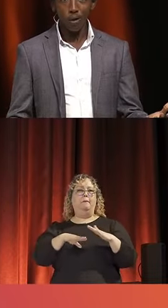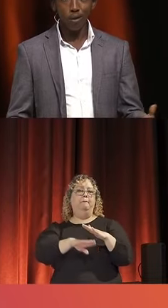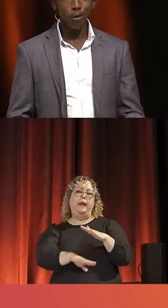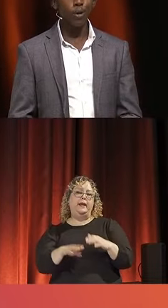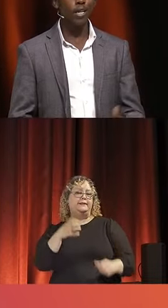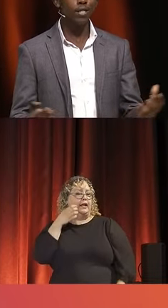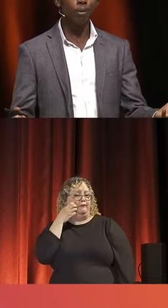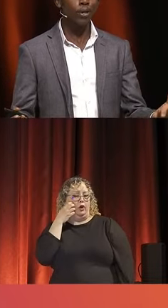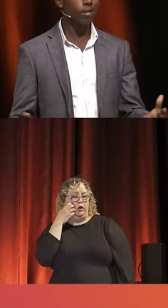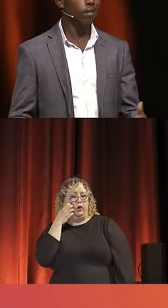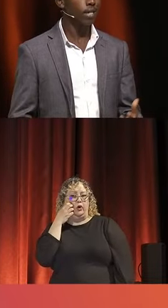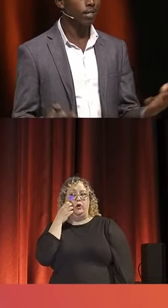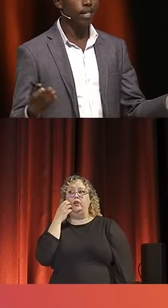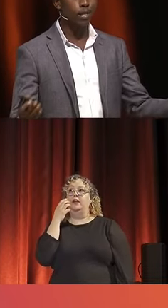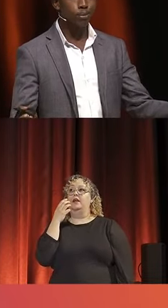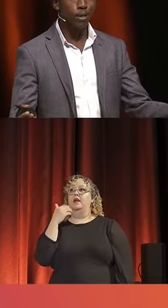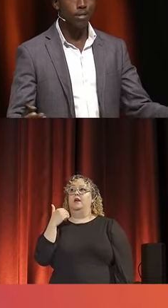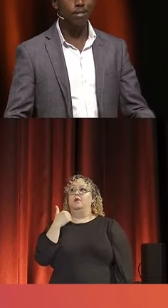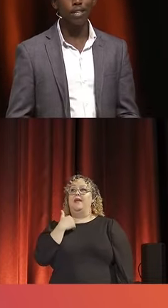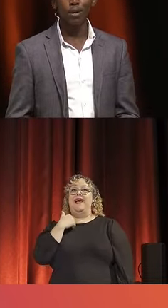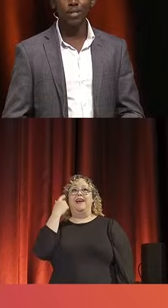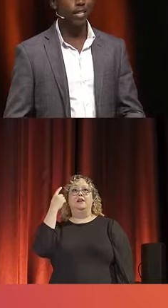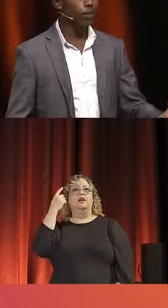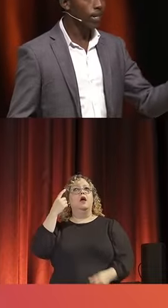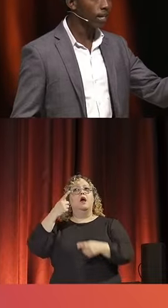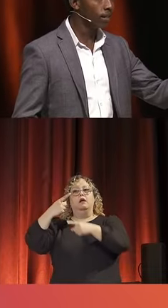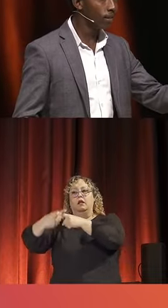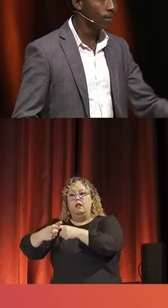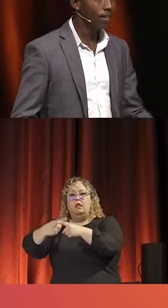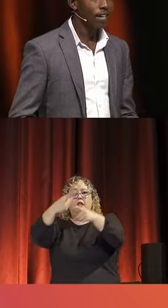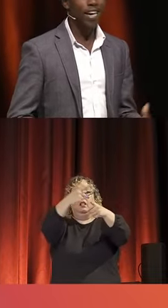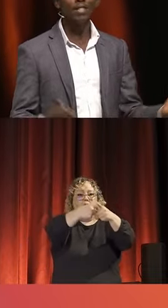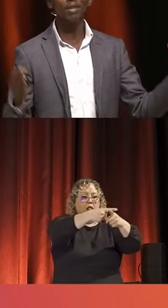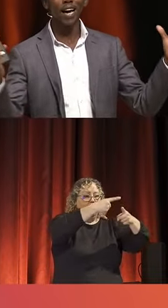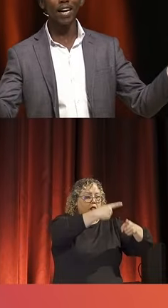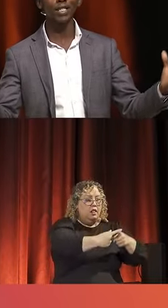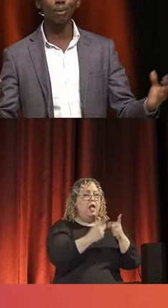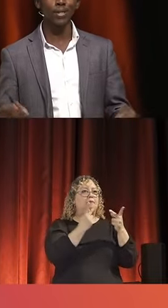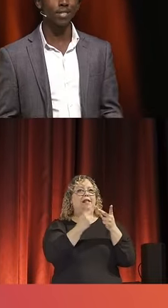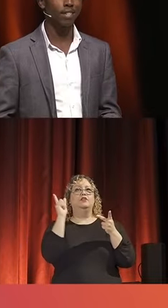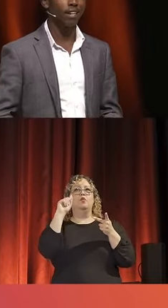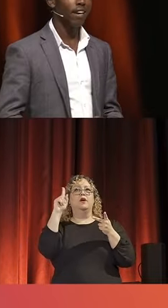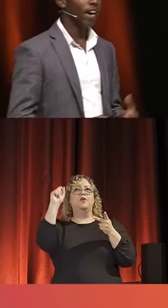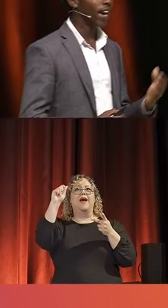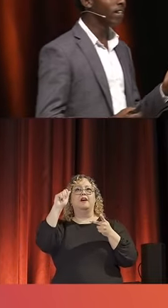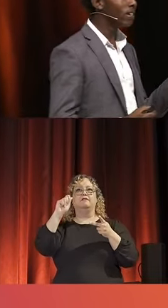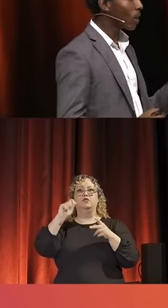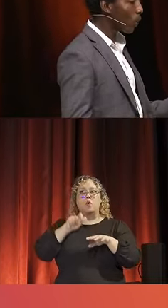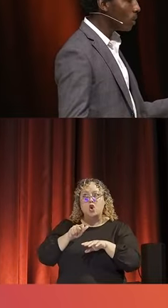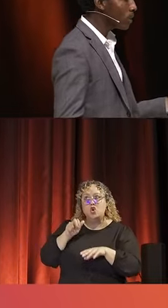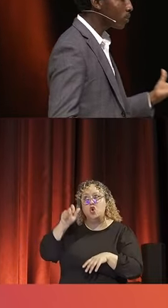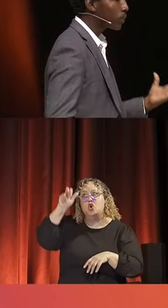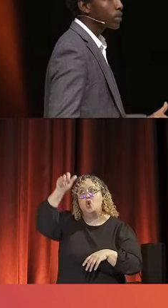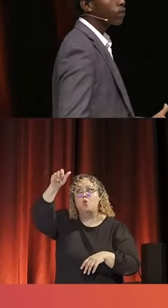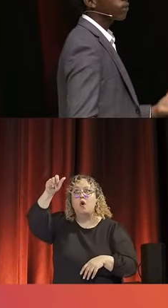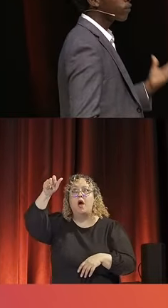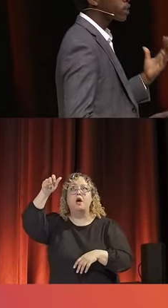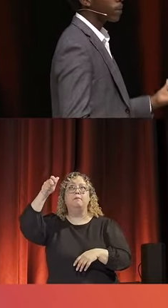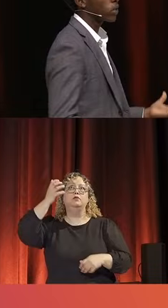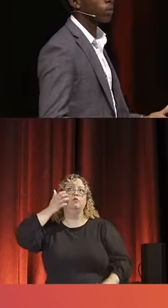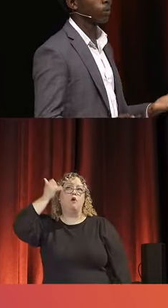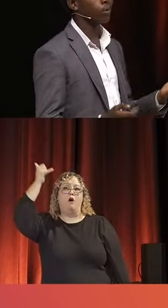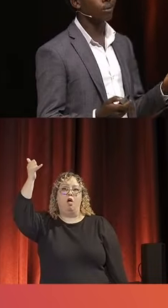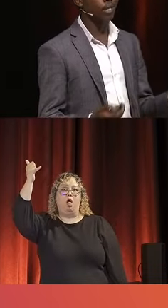call, we had a spot, designated spots. It was either a hill, it had to be a high spot. And calls were reserved